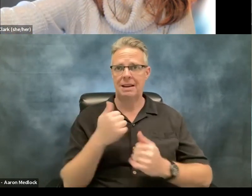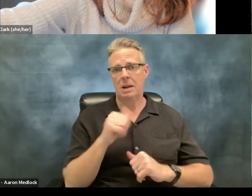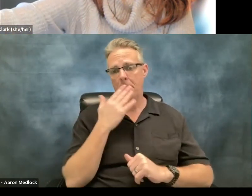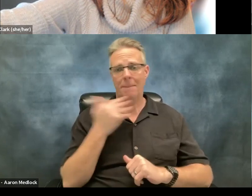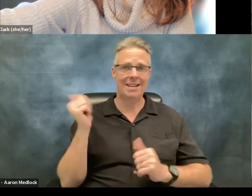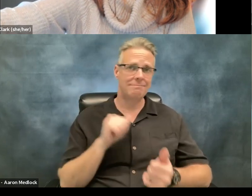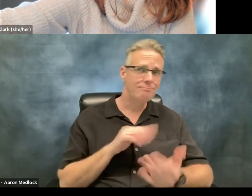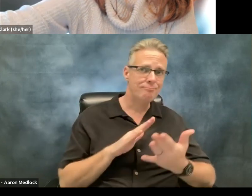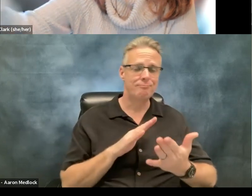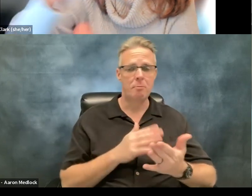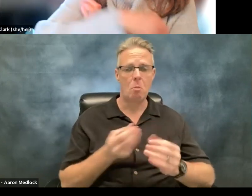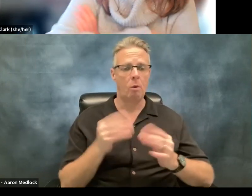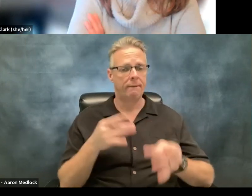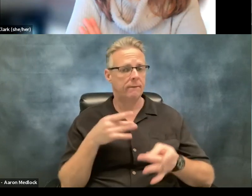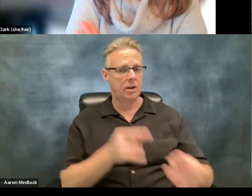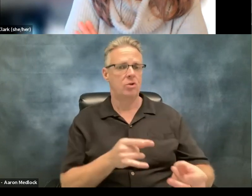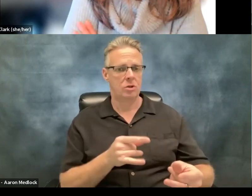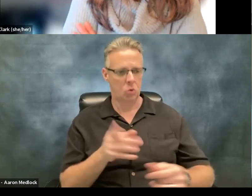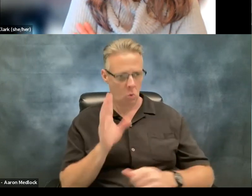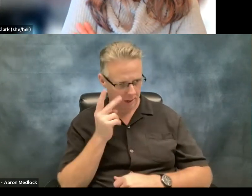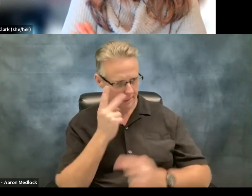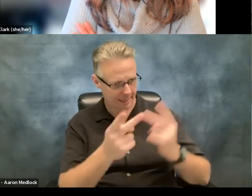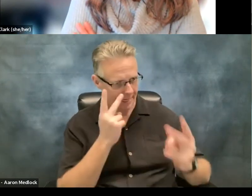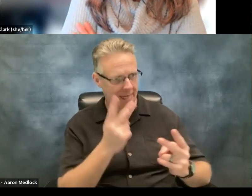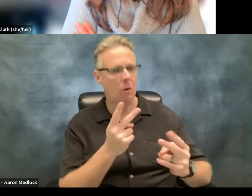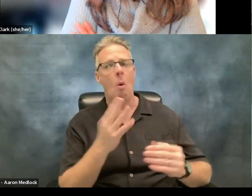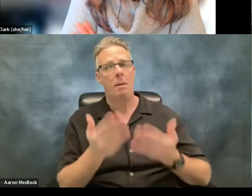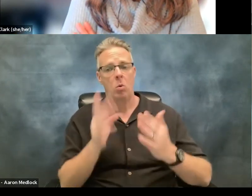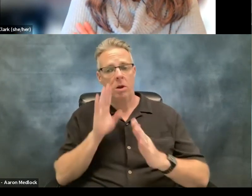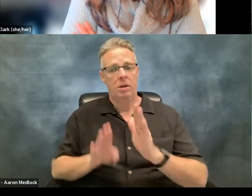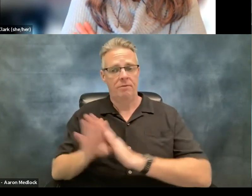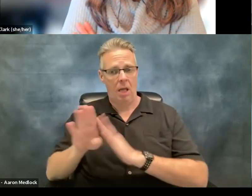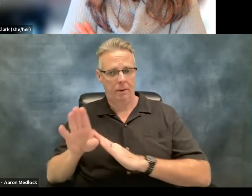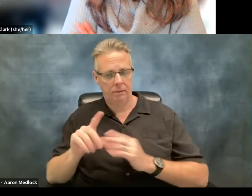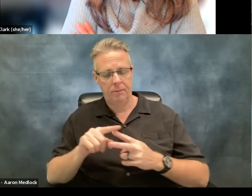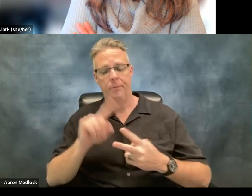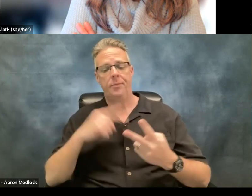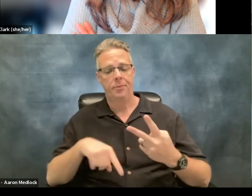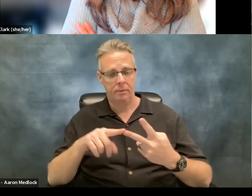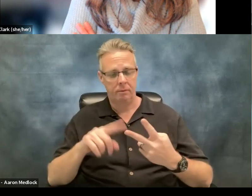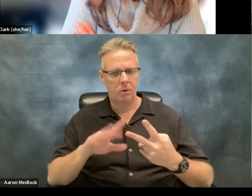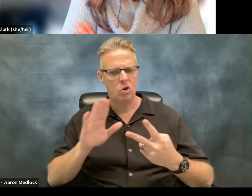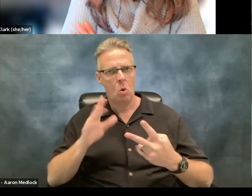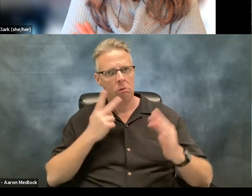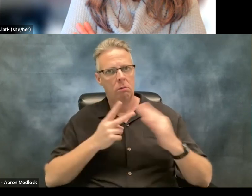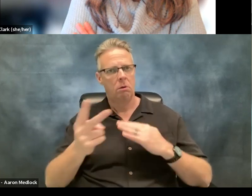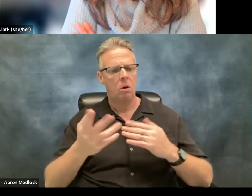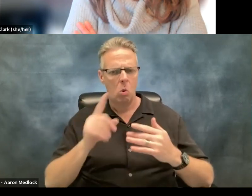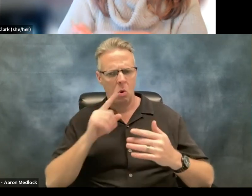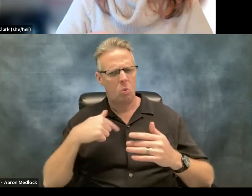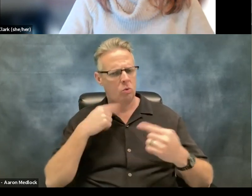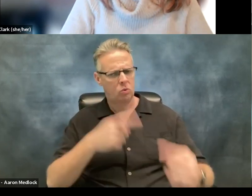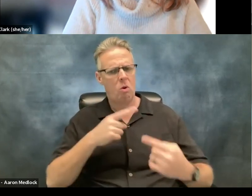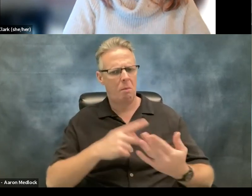of most efficient models that are being developed? My second question has to do with outcomes, because we really struggled with those